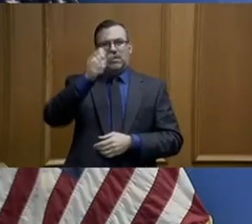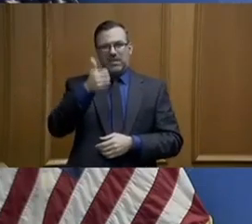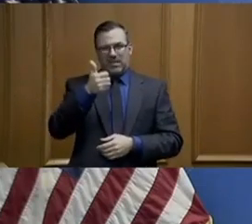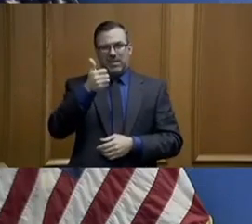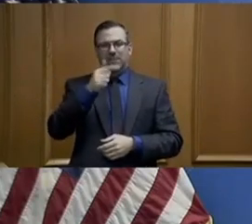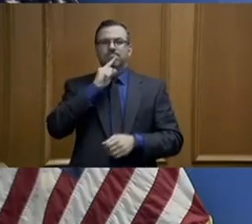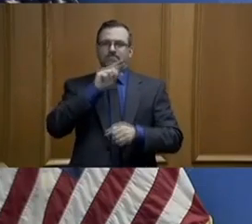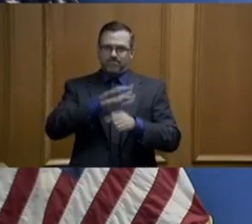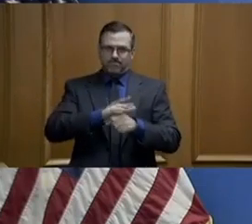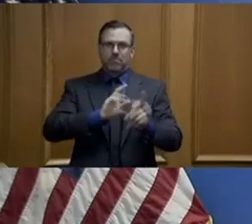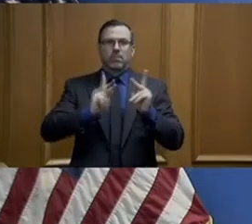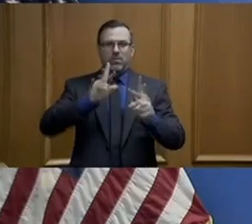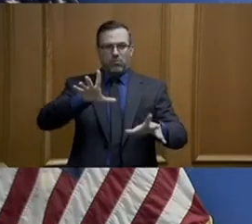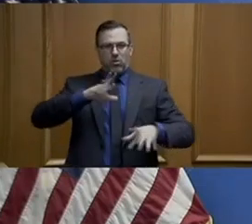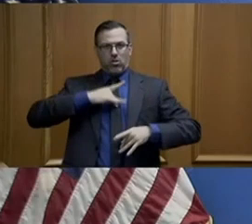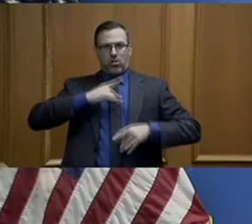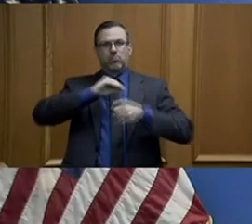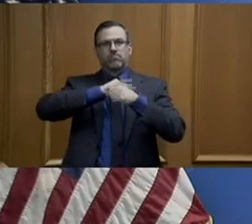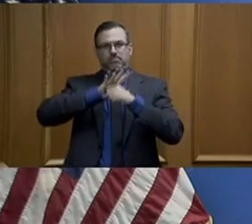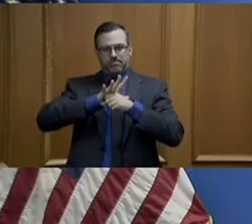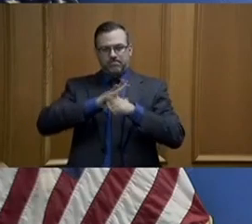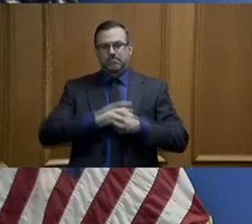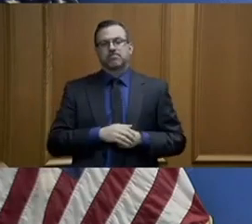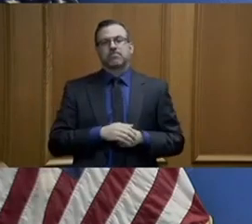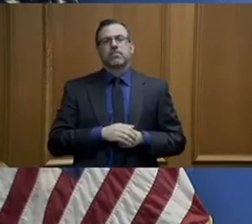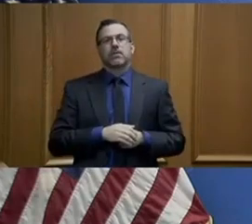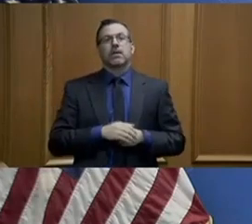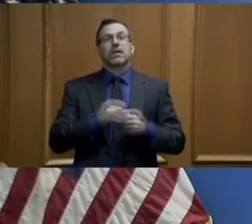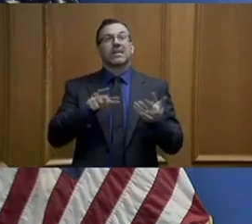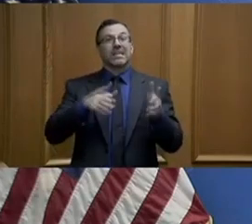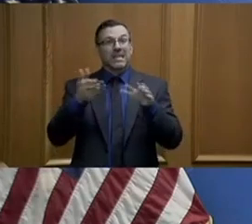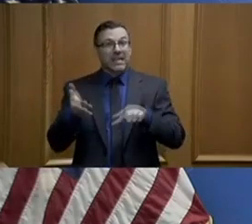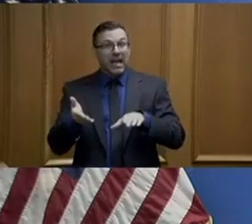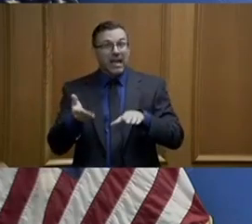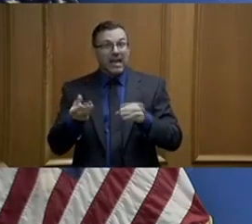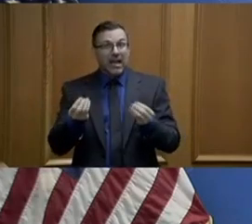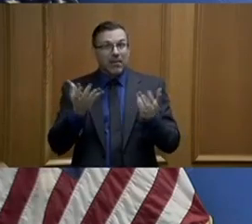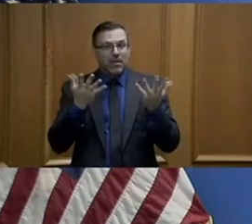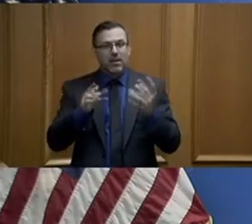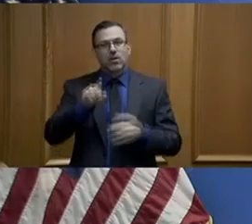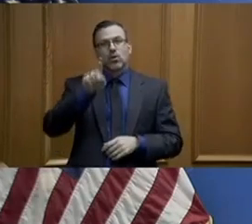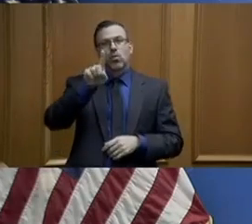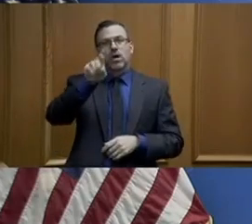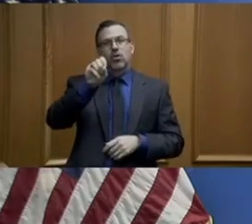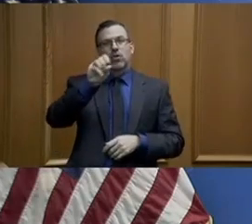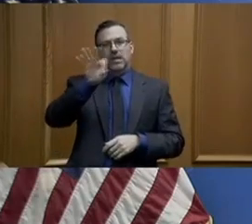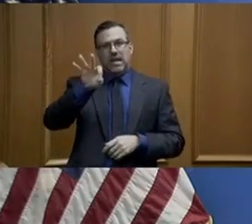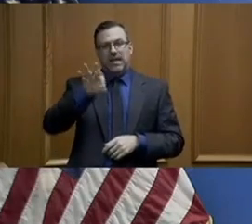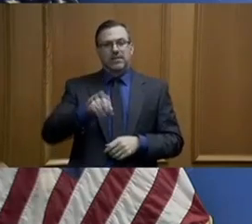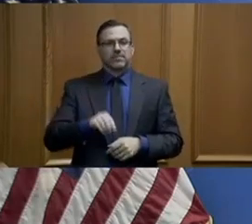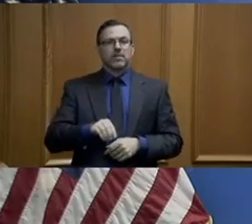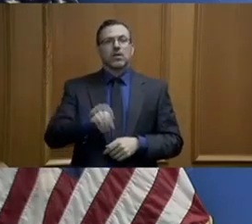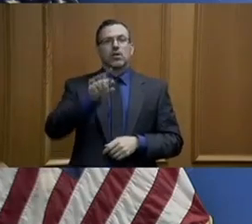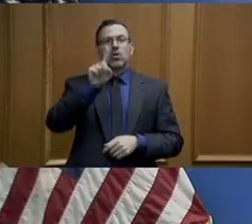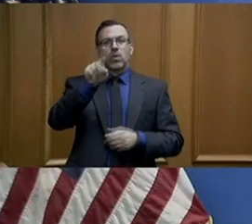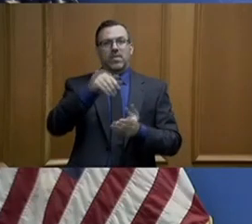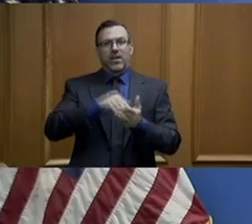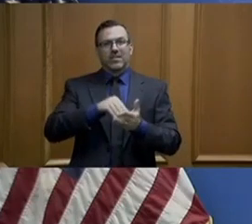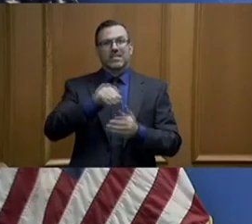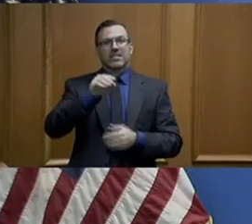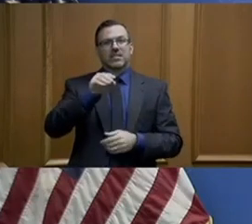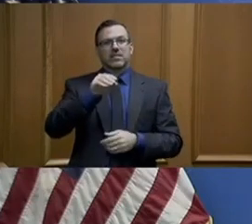cases of COVID-19. We've lost 109 Tennesseans to COVID and 1,671